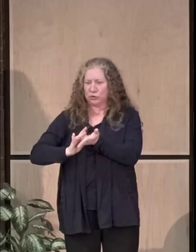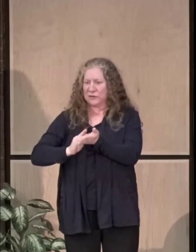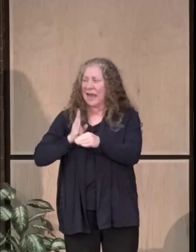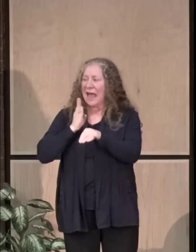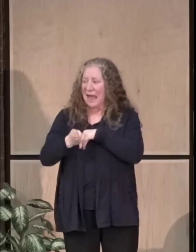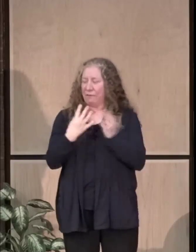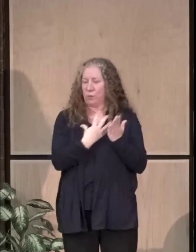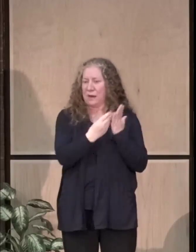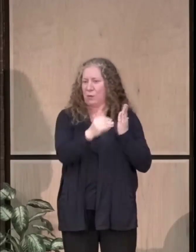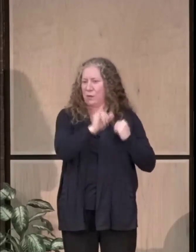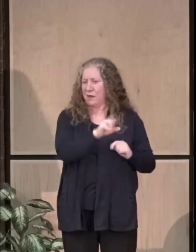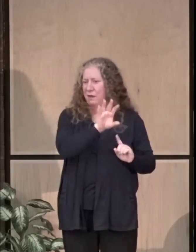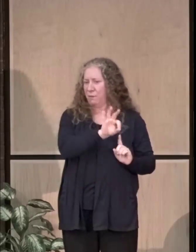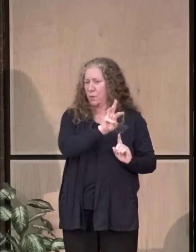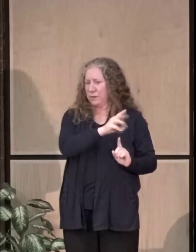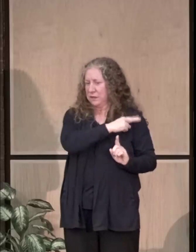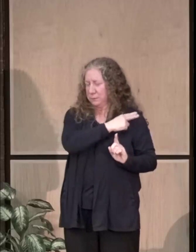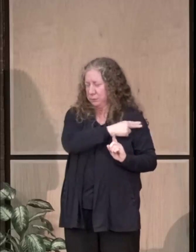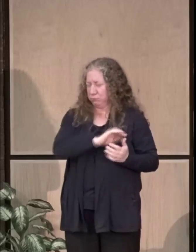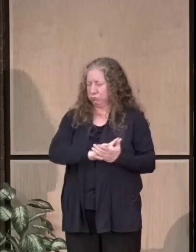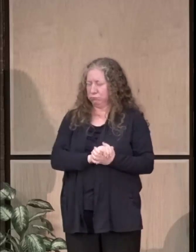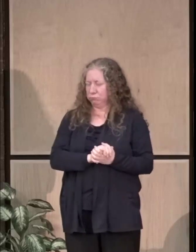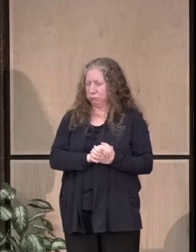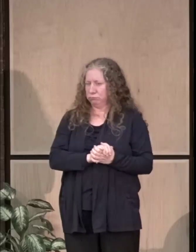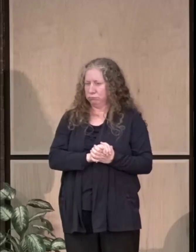after his release from the hospital.